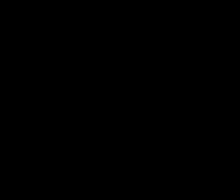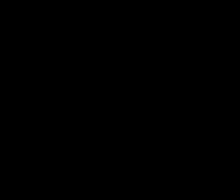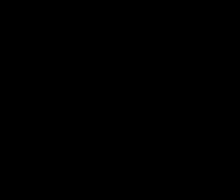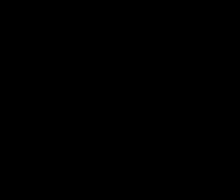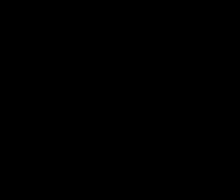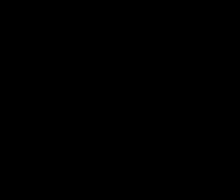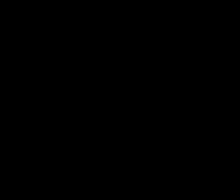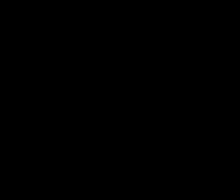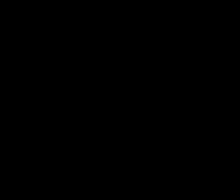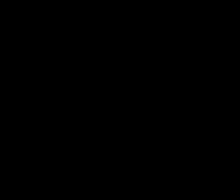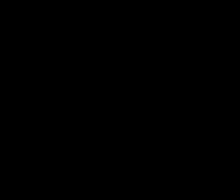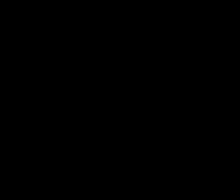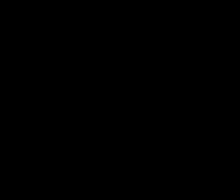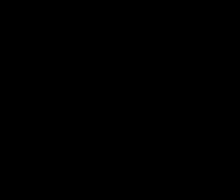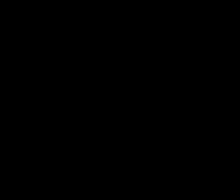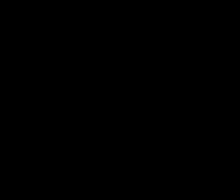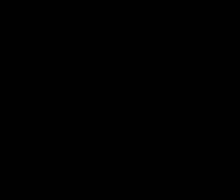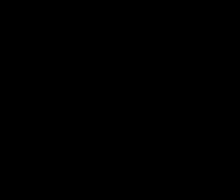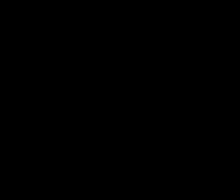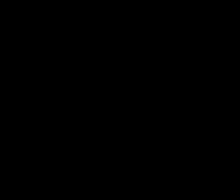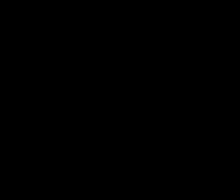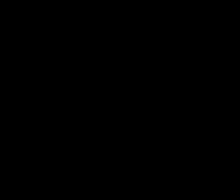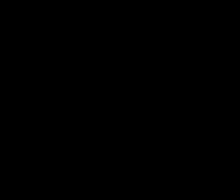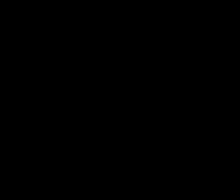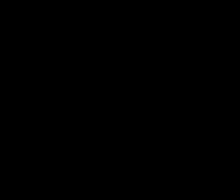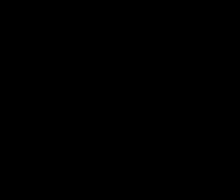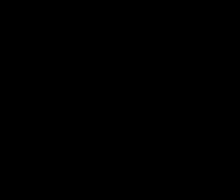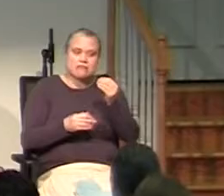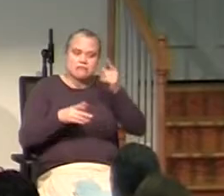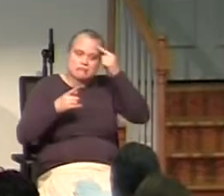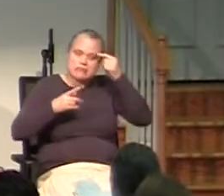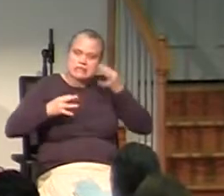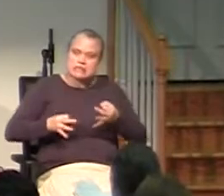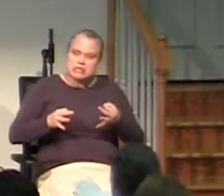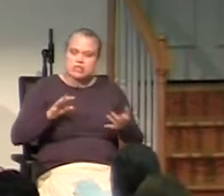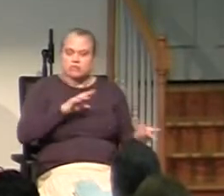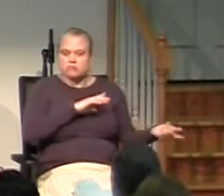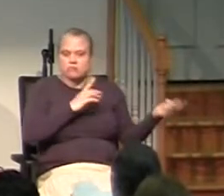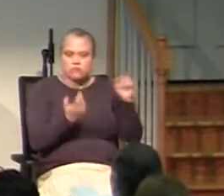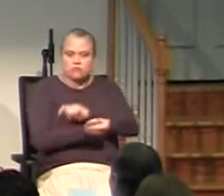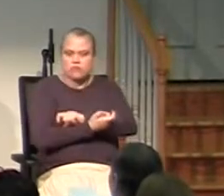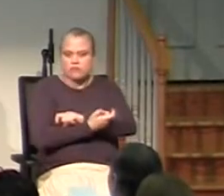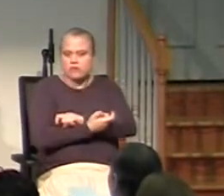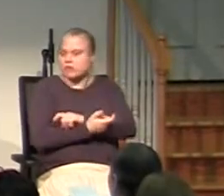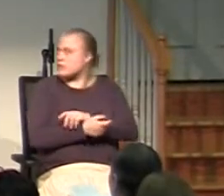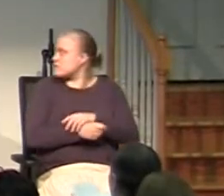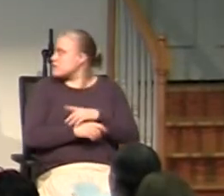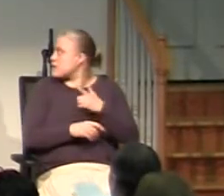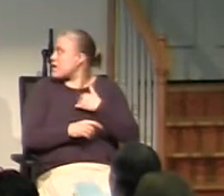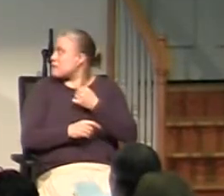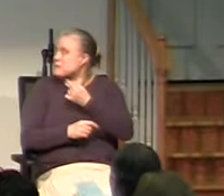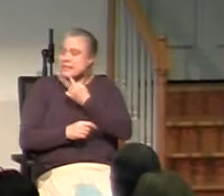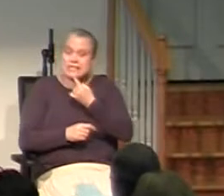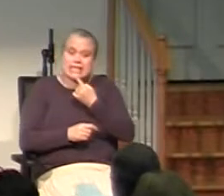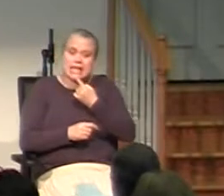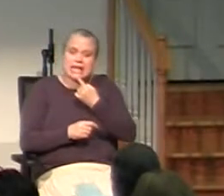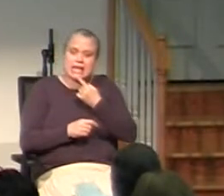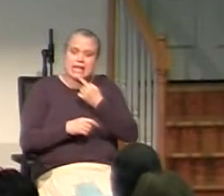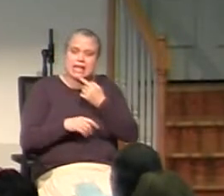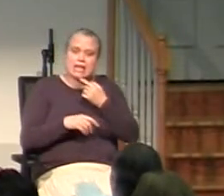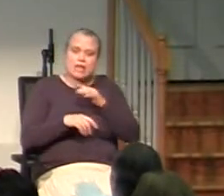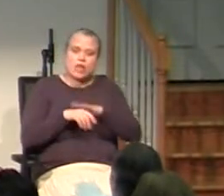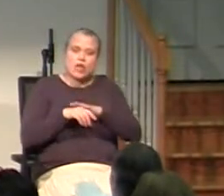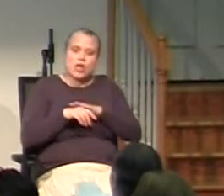be reversed. Christ Object Lessons 179. And I would say on an individual basis, where